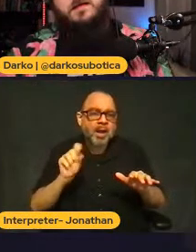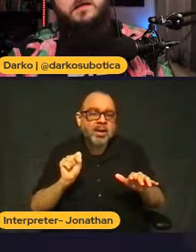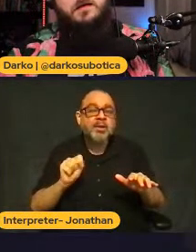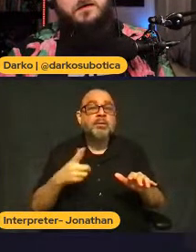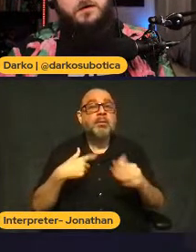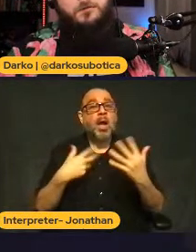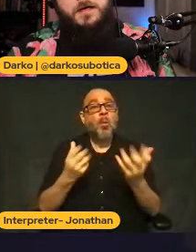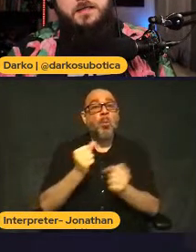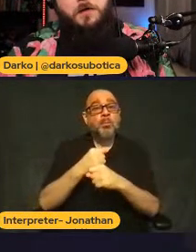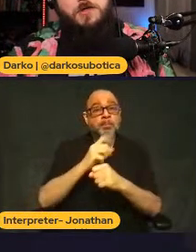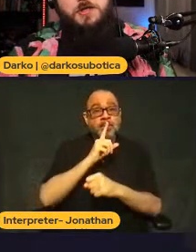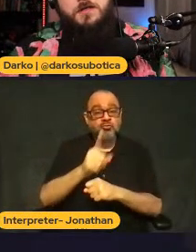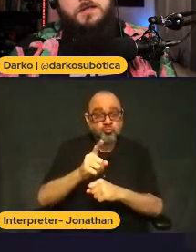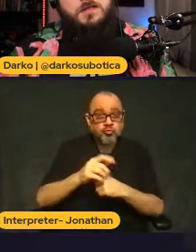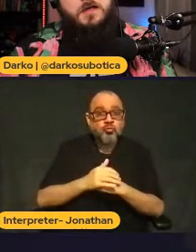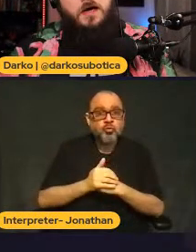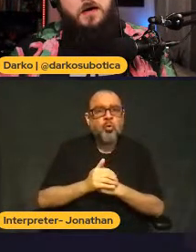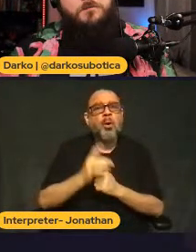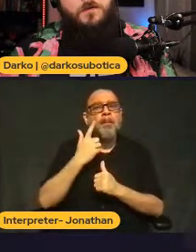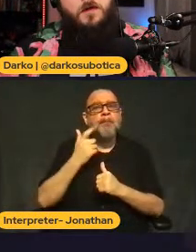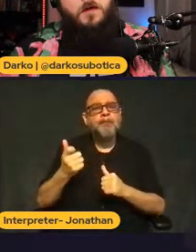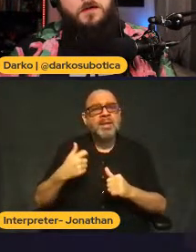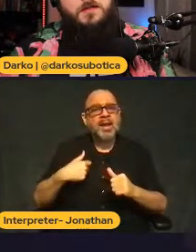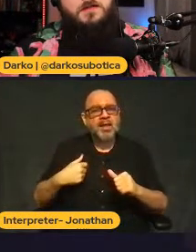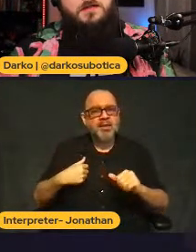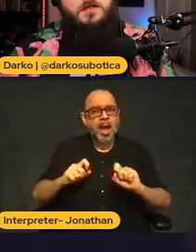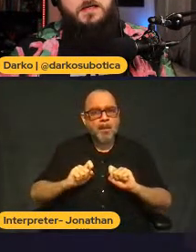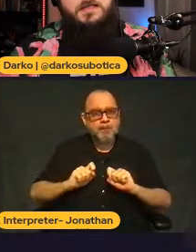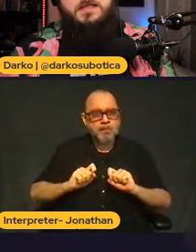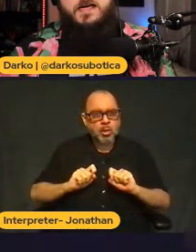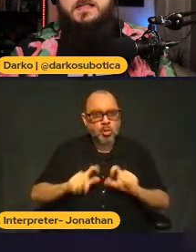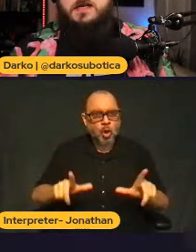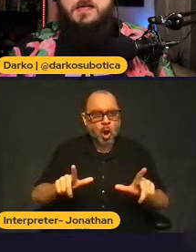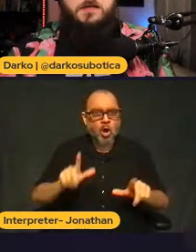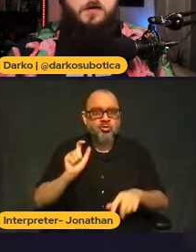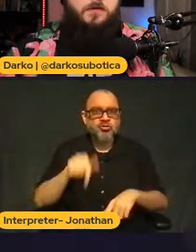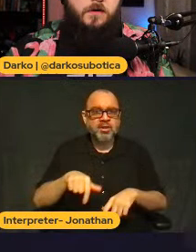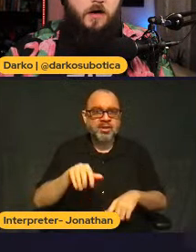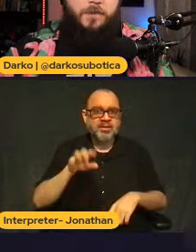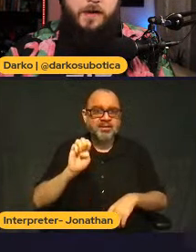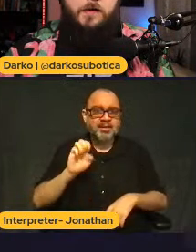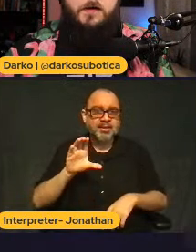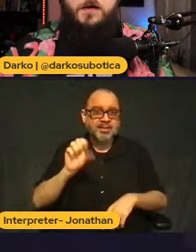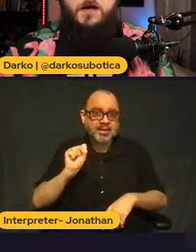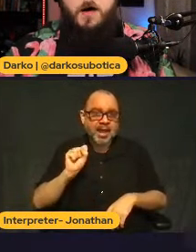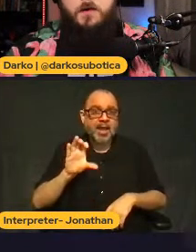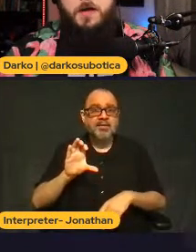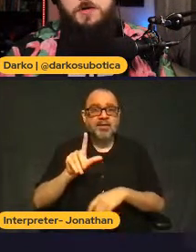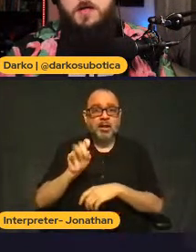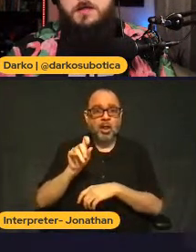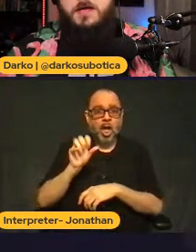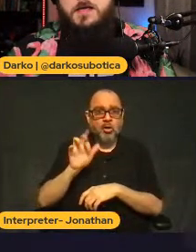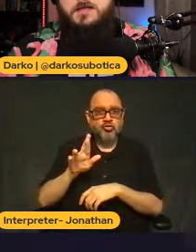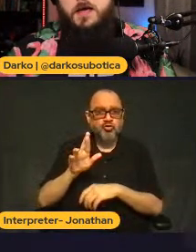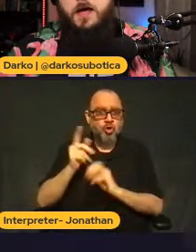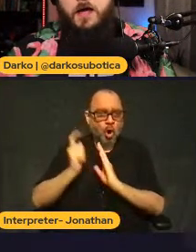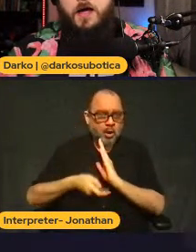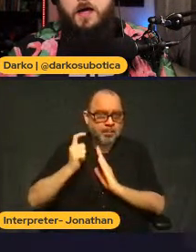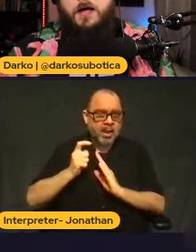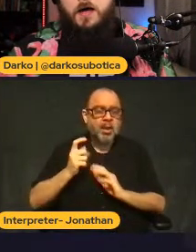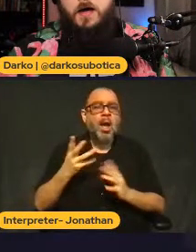that because I'm launching this this ECS cluster automatically, I want to make sure that